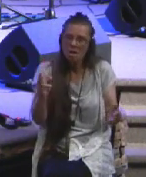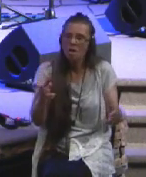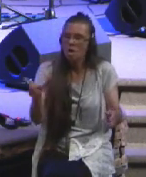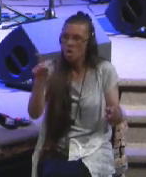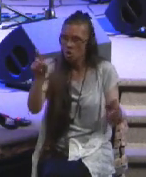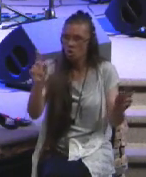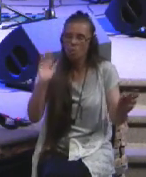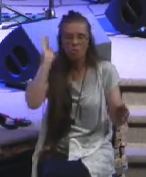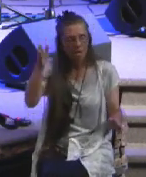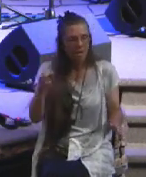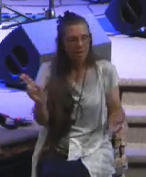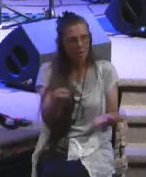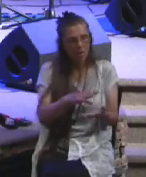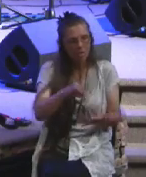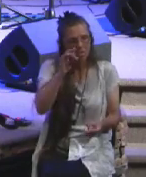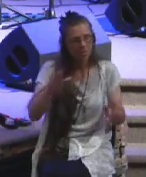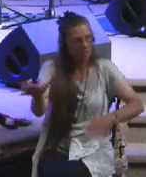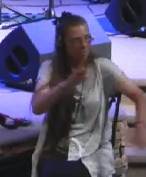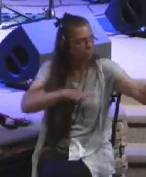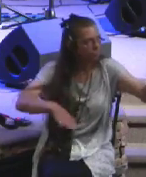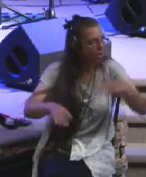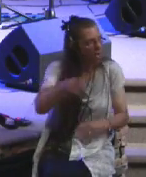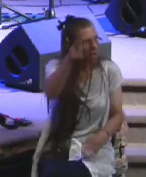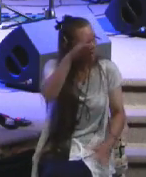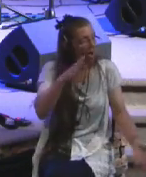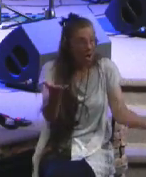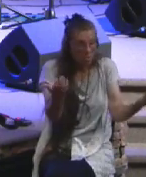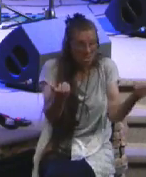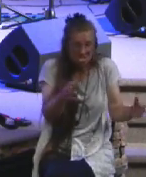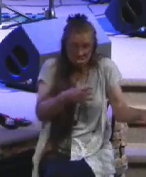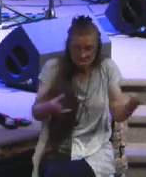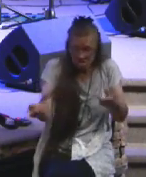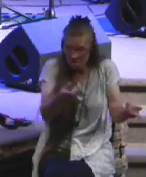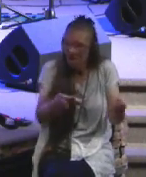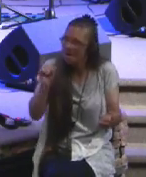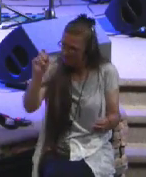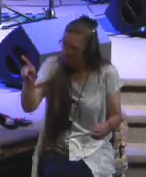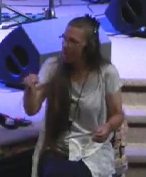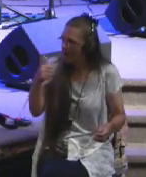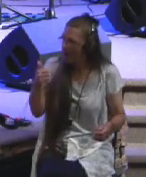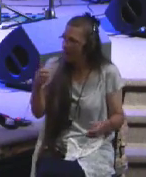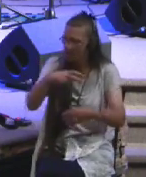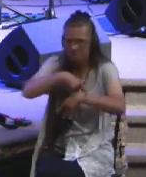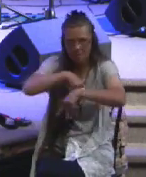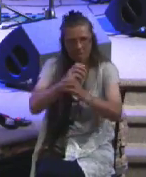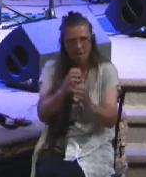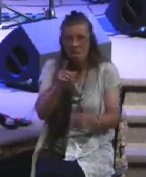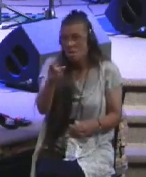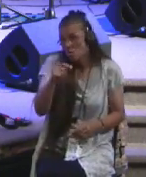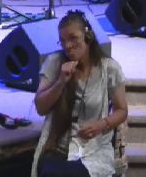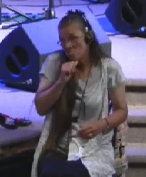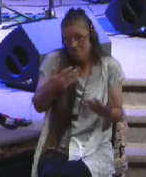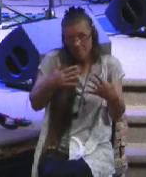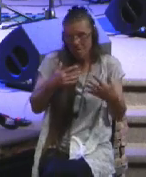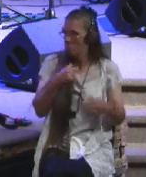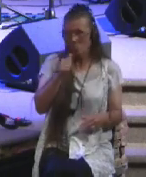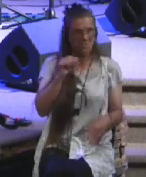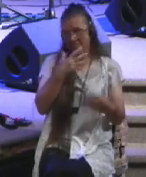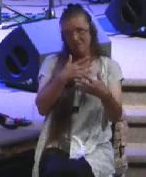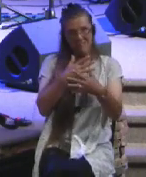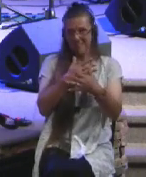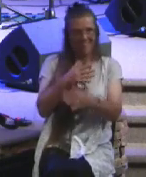move. You allow God to do whatever God wants to do. Hey, we're Pentecostal. It's okay. We're not going to get afraid. You might be afraid. We ain't